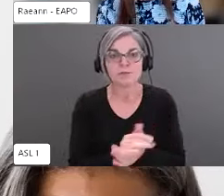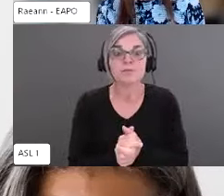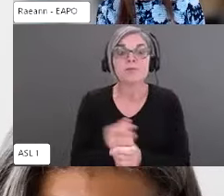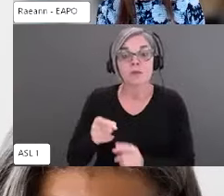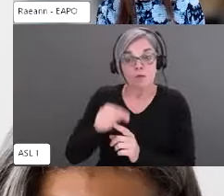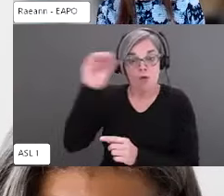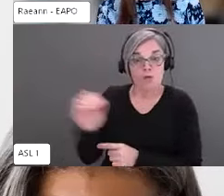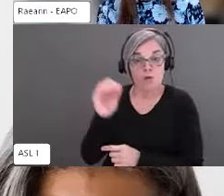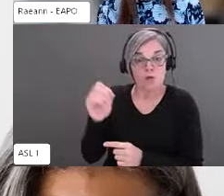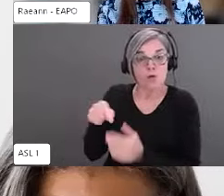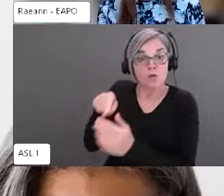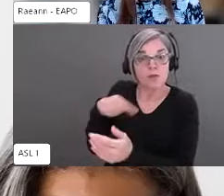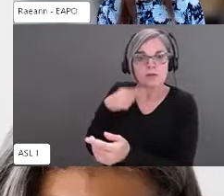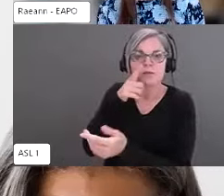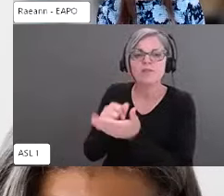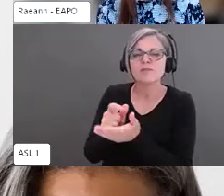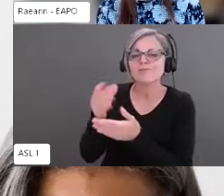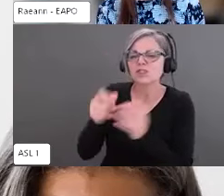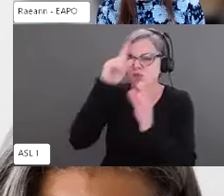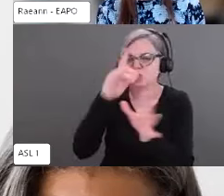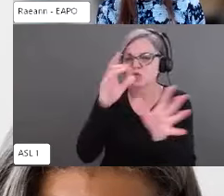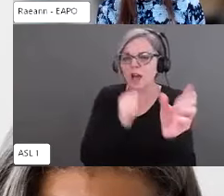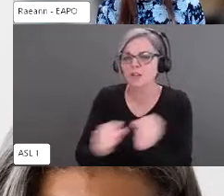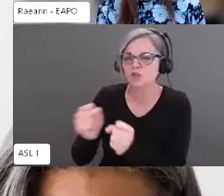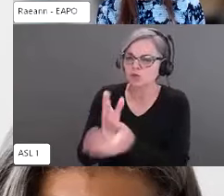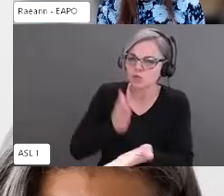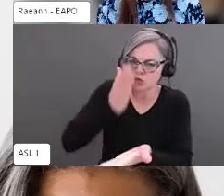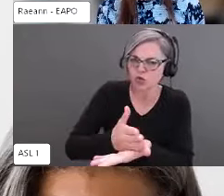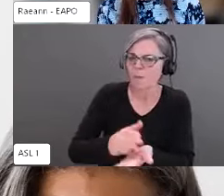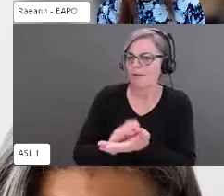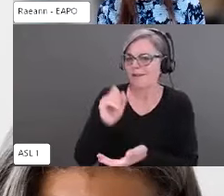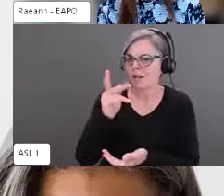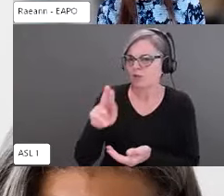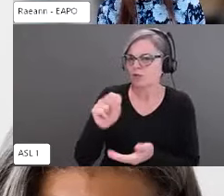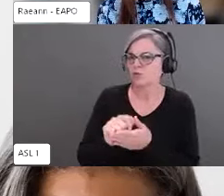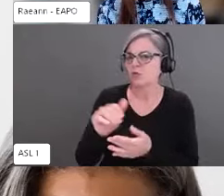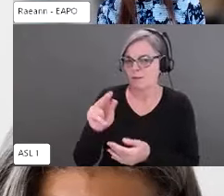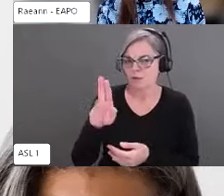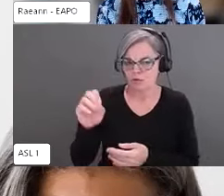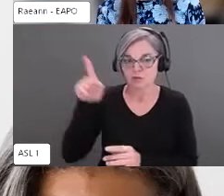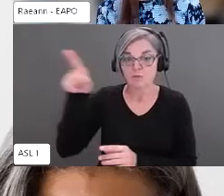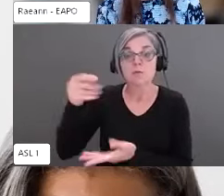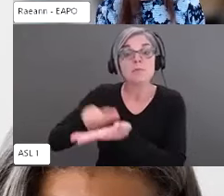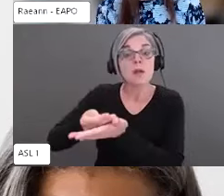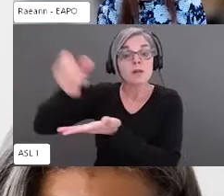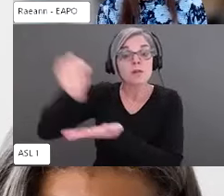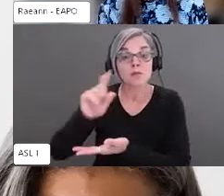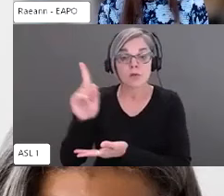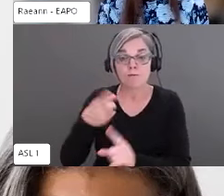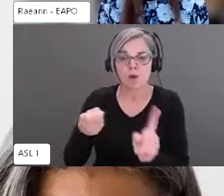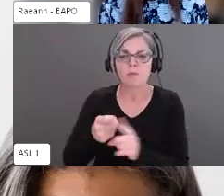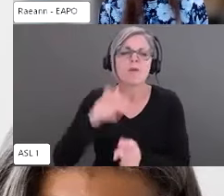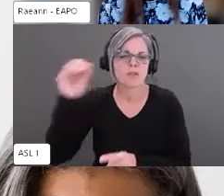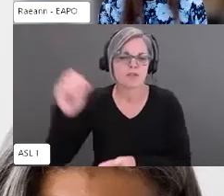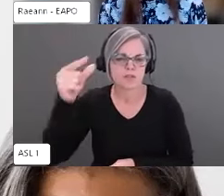which is funded through the Ontario government under the Ministry for Seniors and Accessibility. We've been implementing that strategy